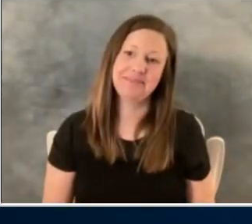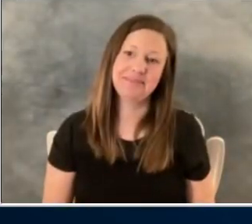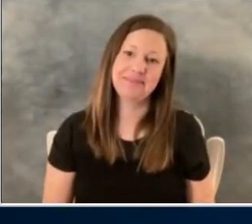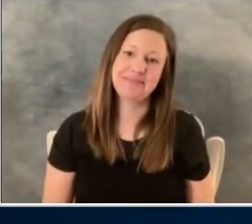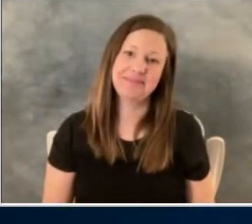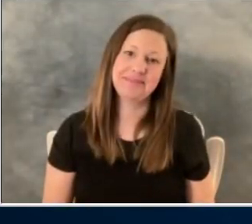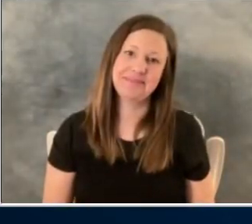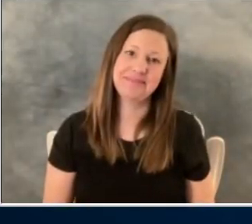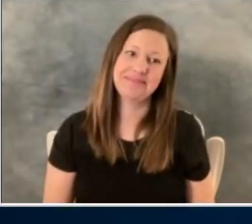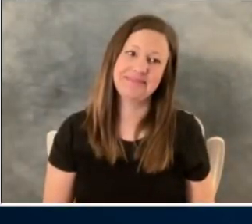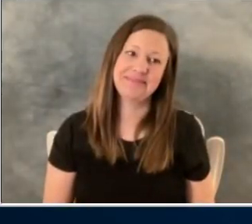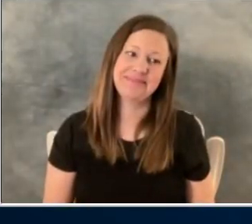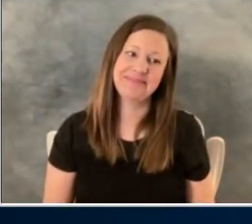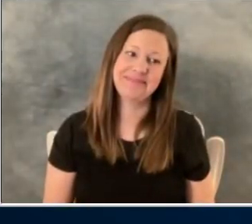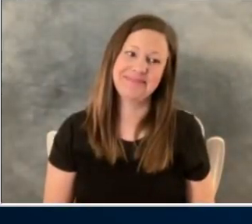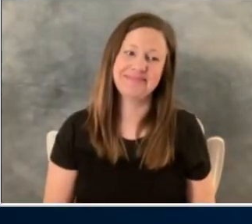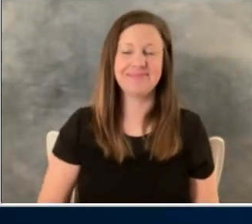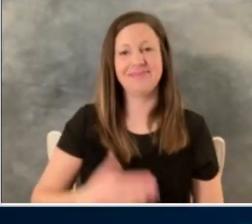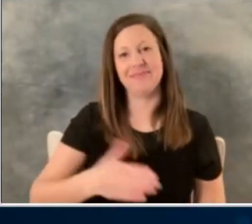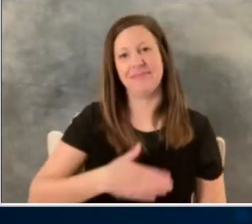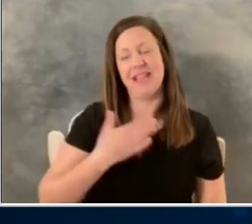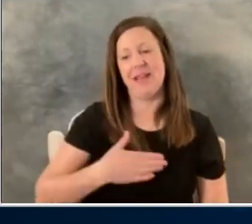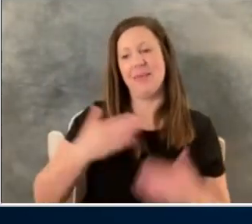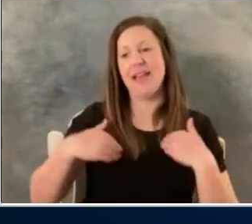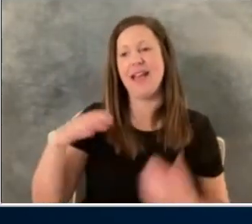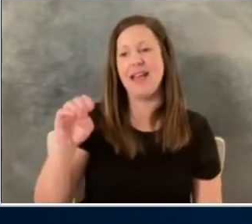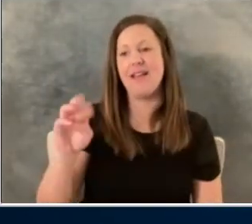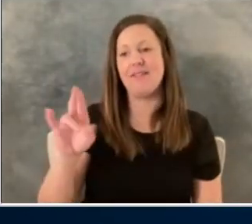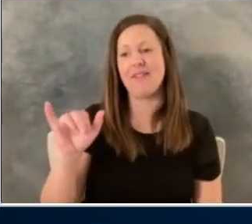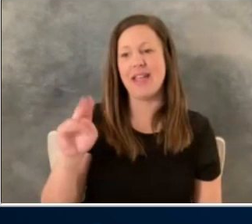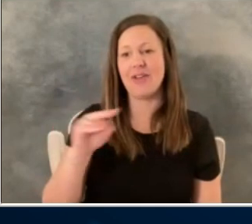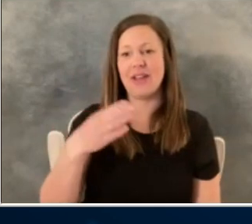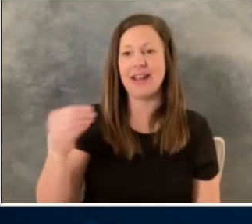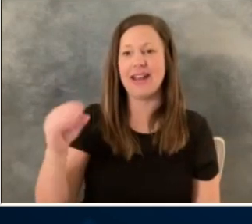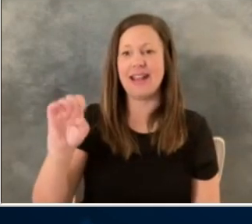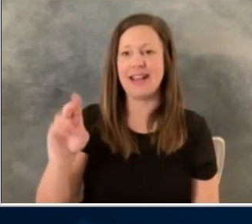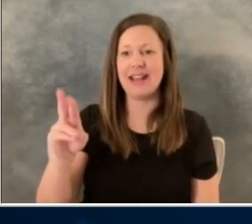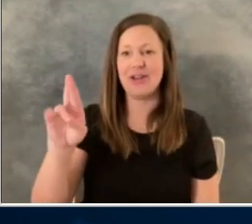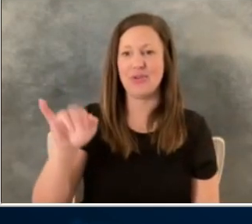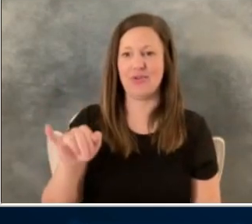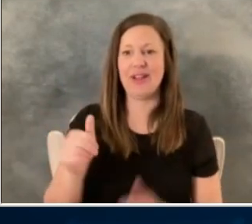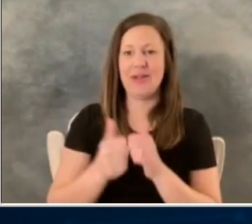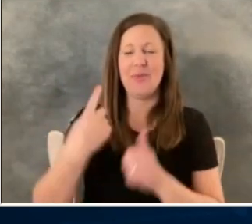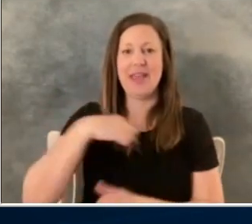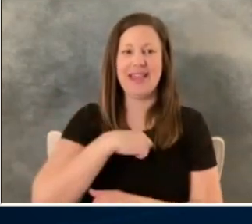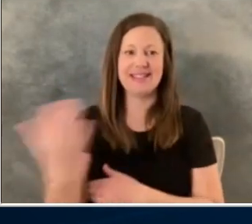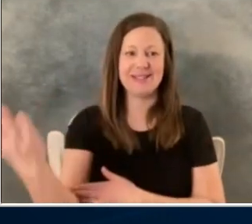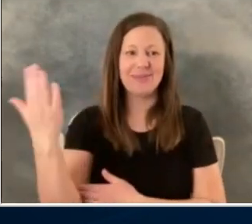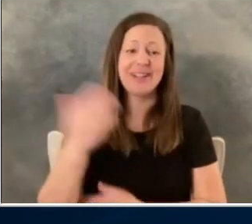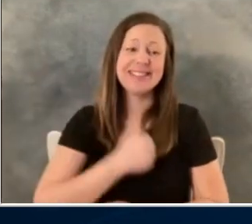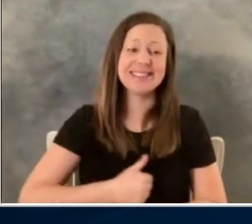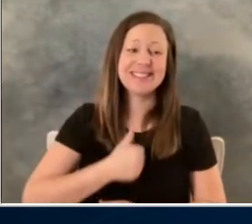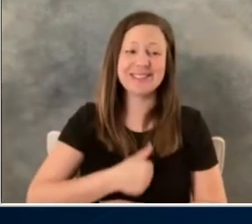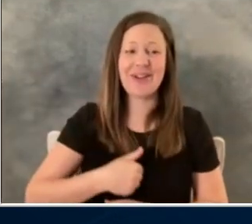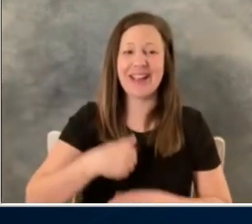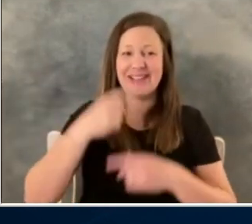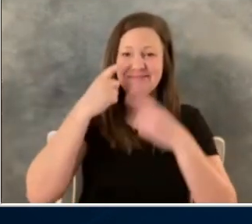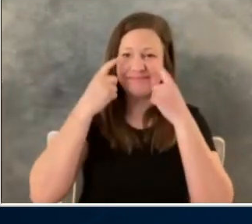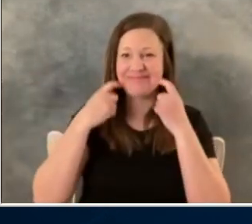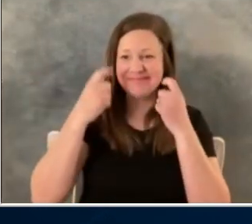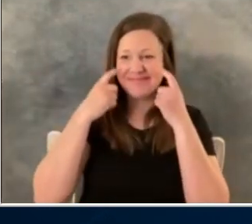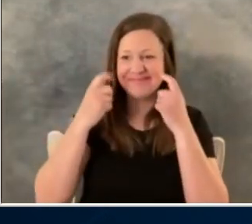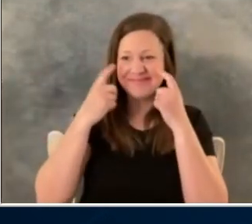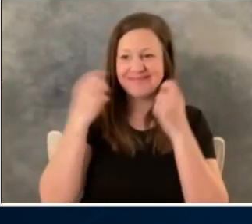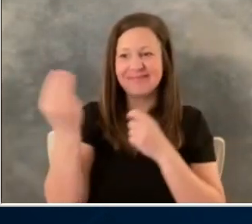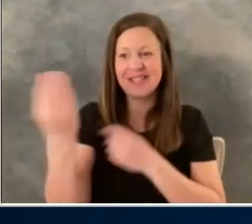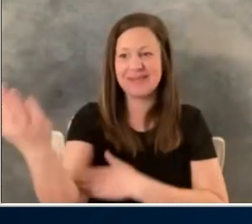And we are happy to have Erin and Yuri with us this morning. Erin, sorry to get the waterworks going on you on this Monday morning, but we're just so glad